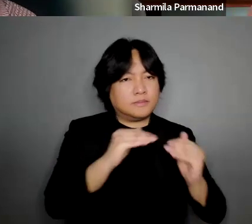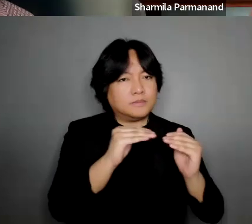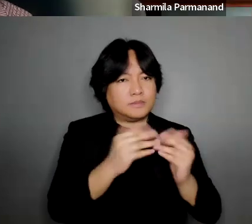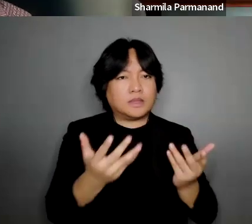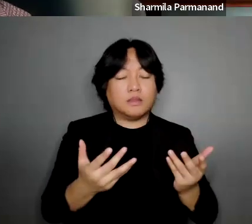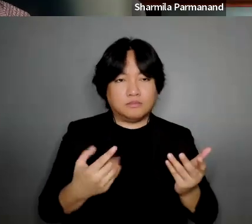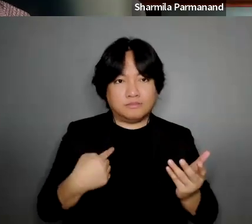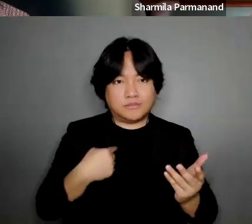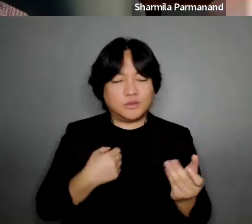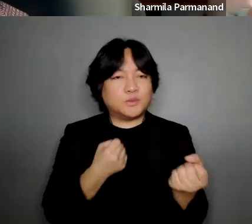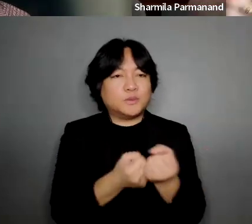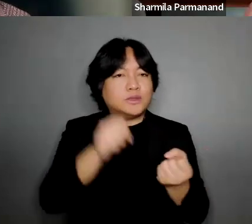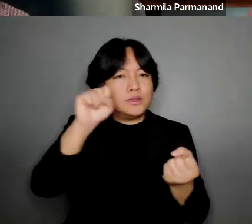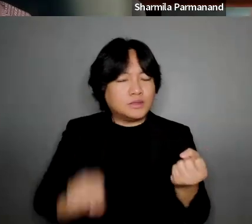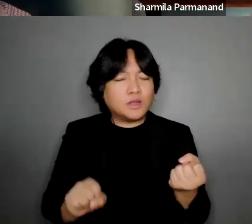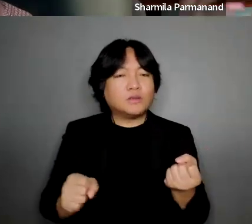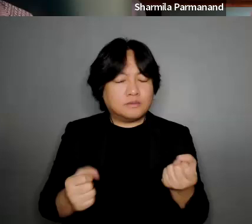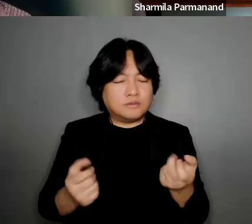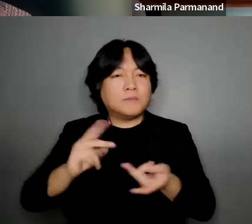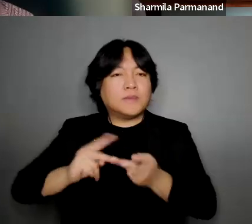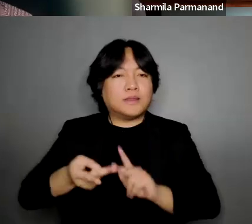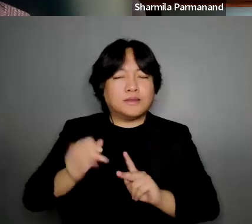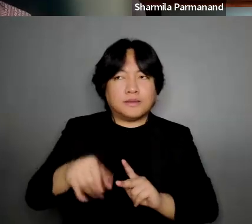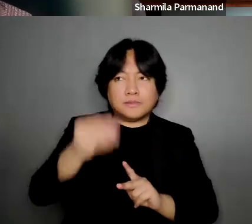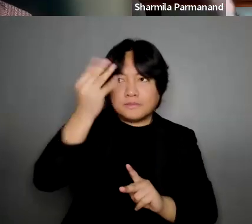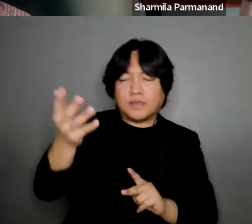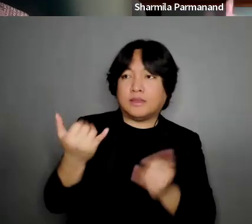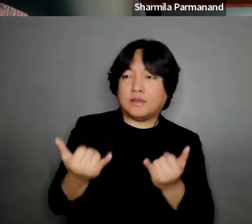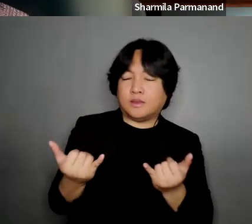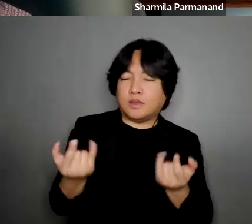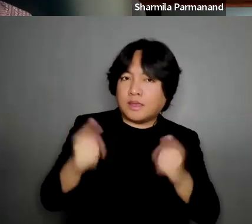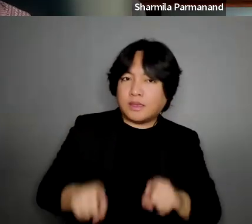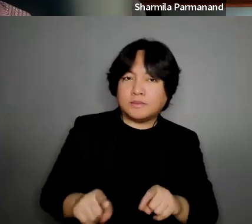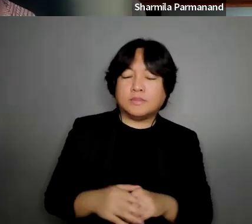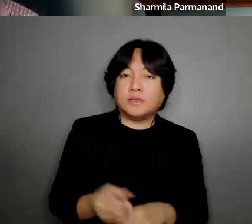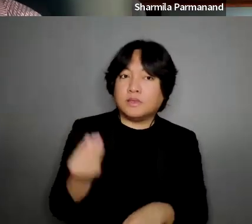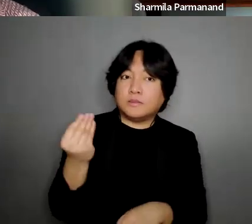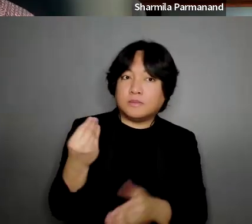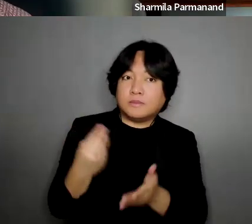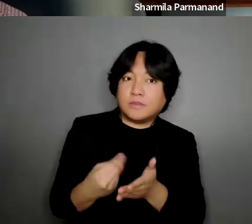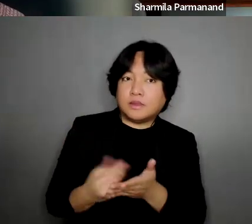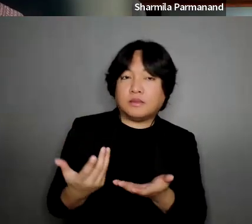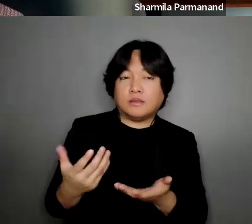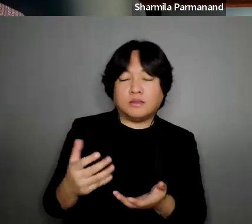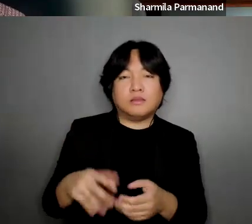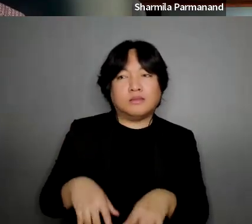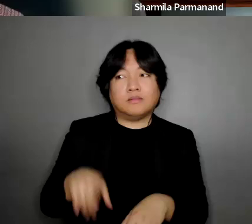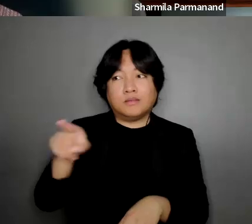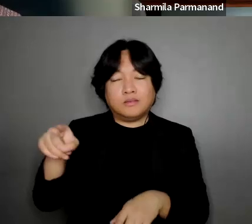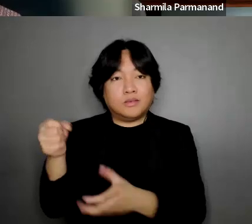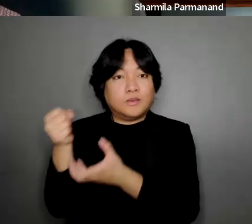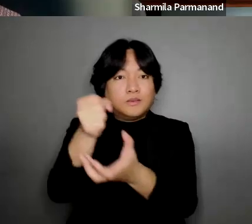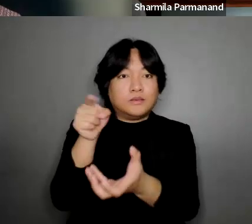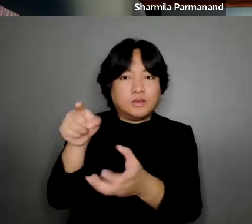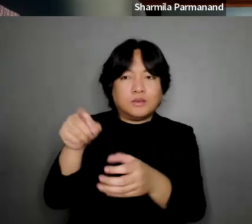support South-South partnerships, and that's starting to happen now, and that's great. A lot of the money is still in Global North University. So hindi